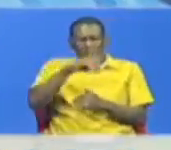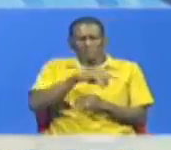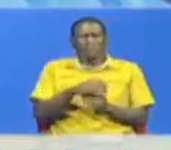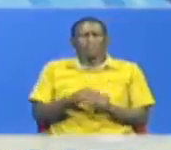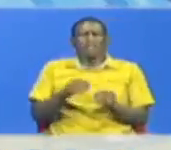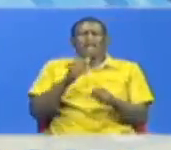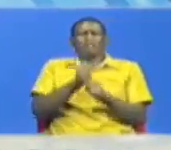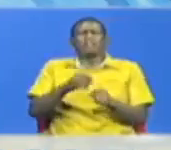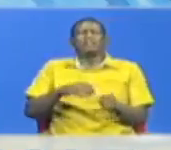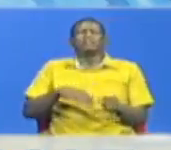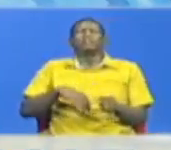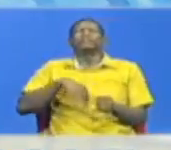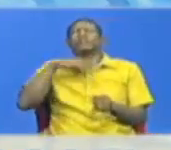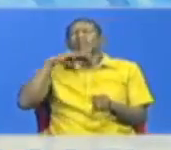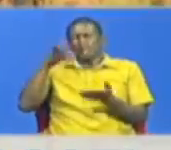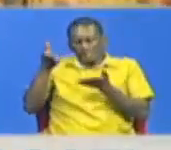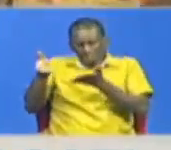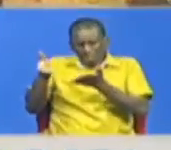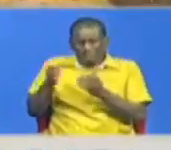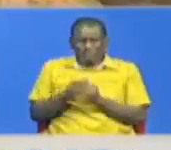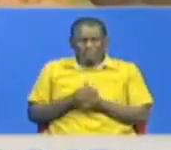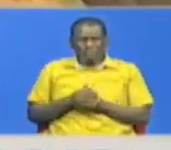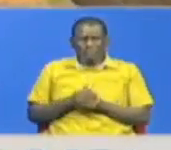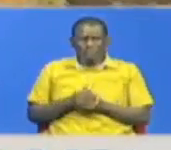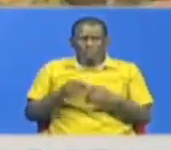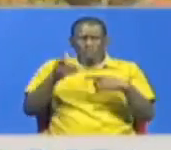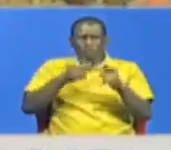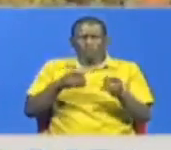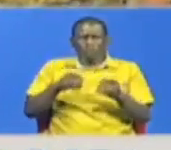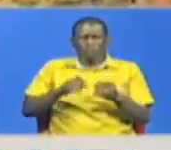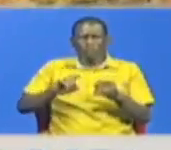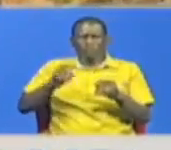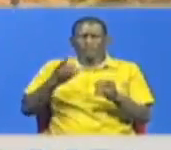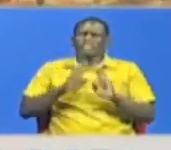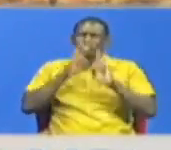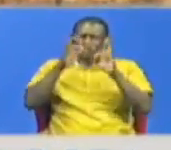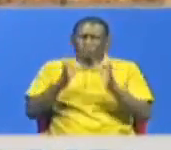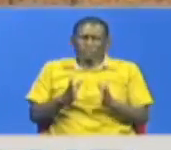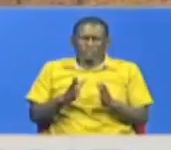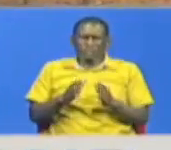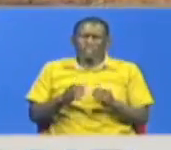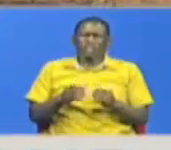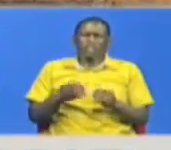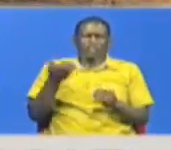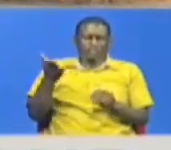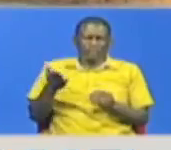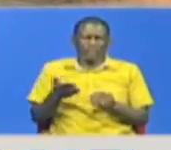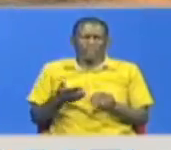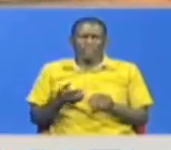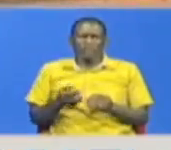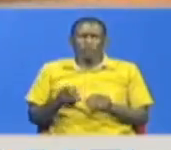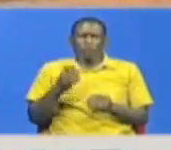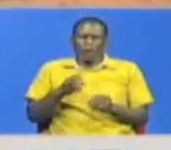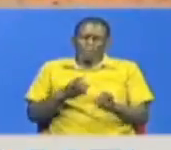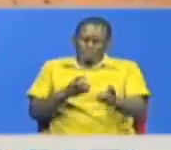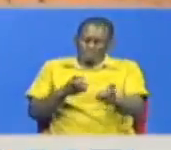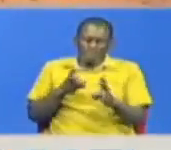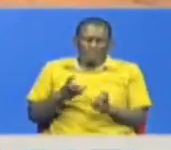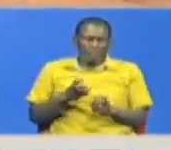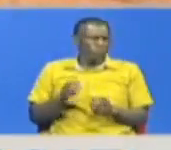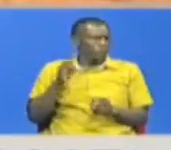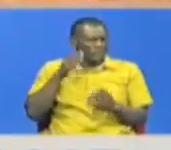right here where I'm standing. According to the first respondents at the scene of crime, the single gunshot was heard